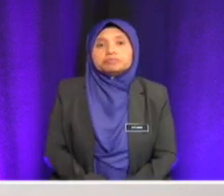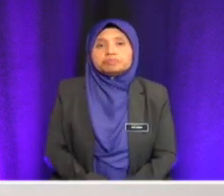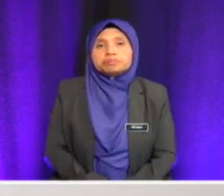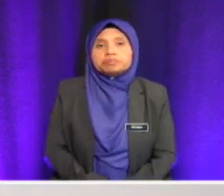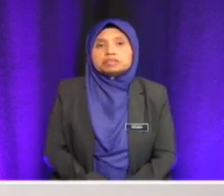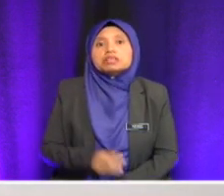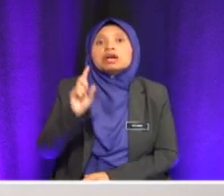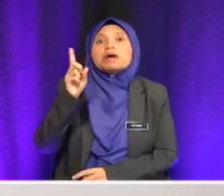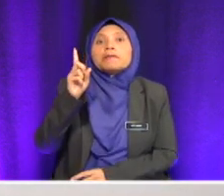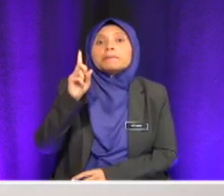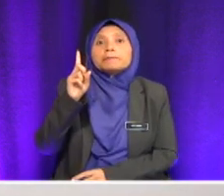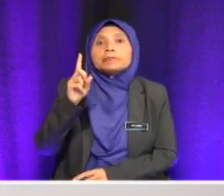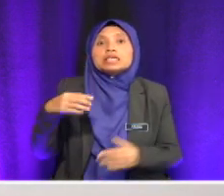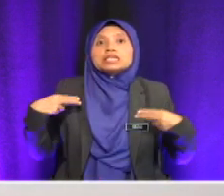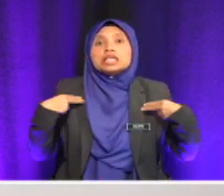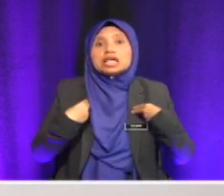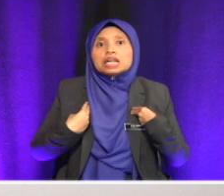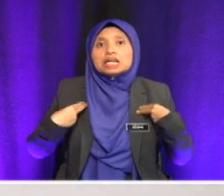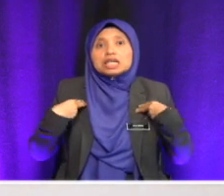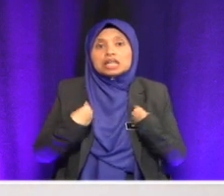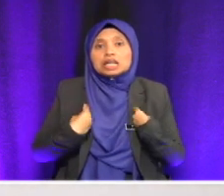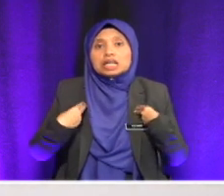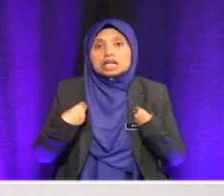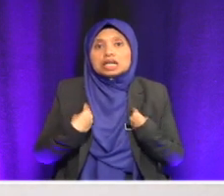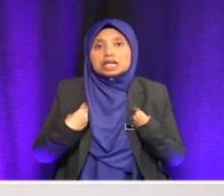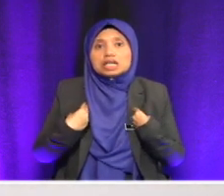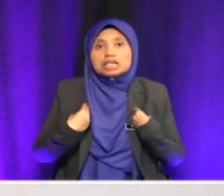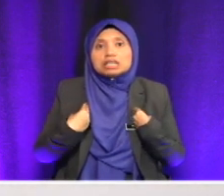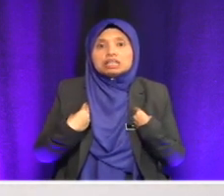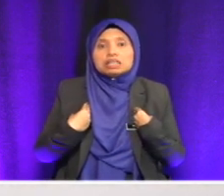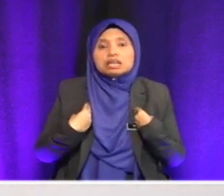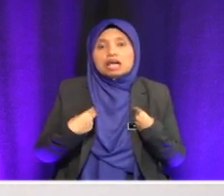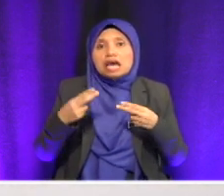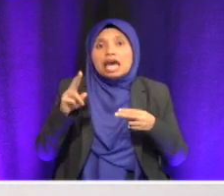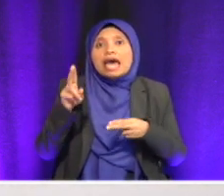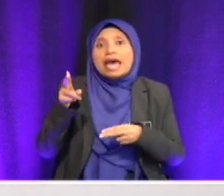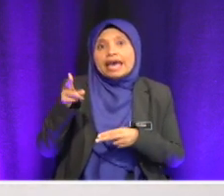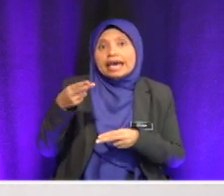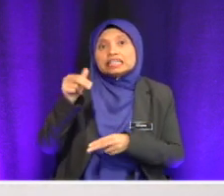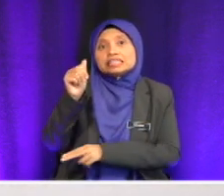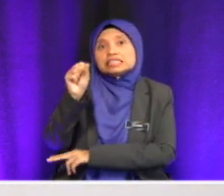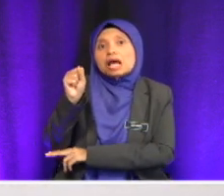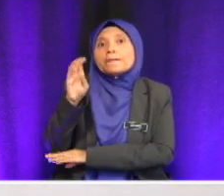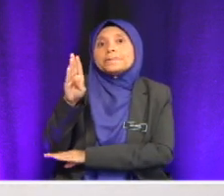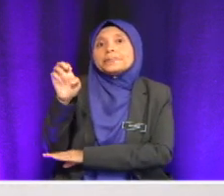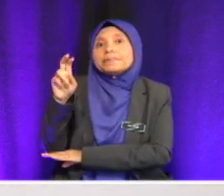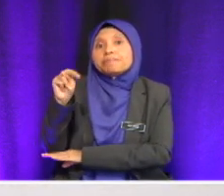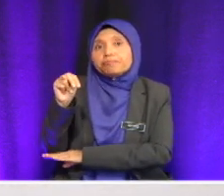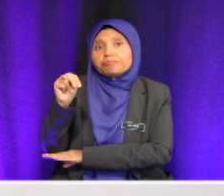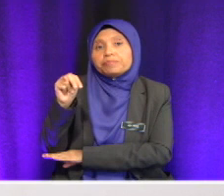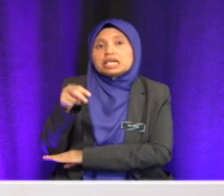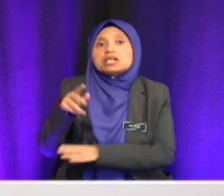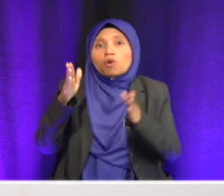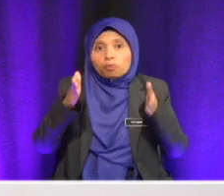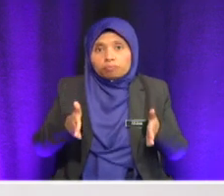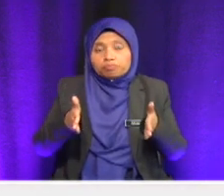Which animal has been known to succeed where people can? Which animal has been known to succeed where people can't? Okay, can you please identify